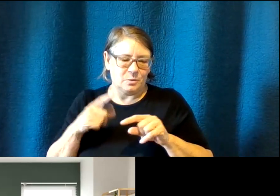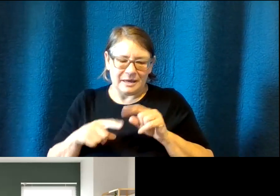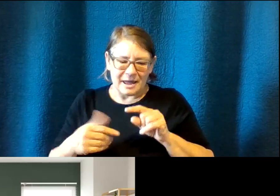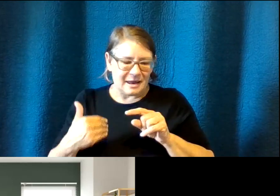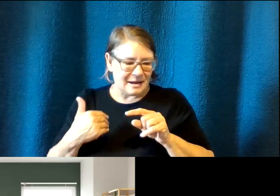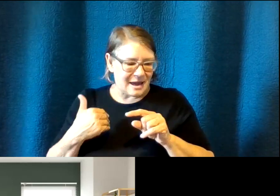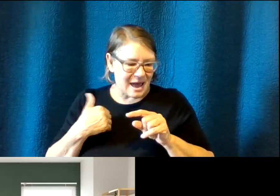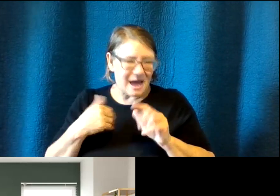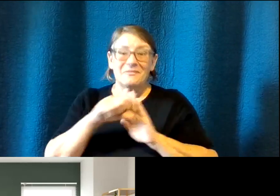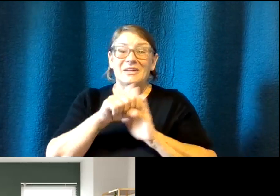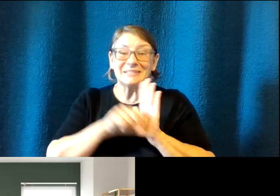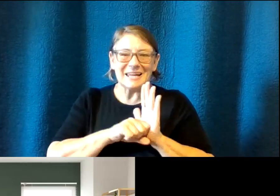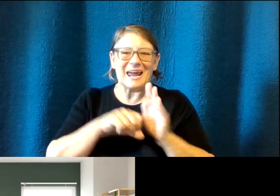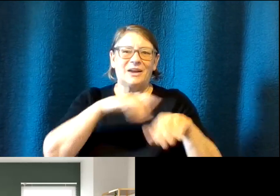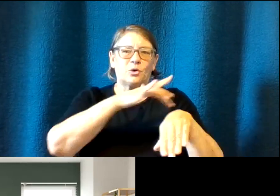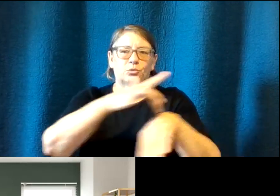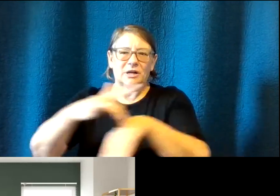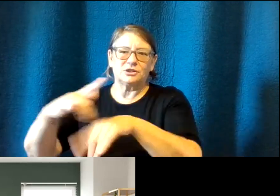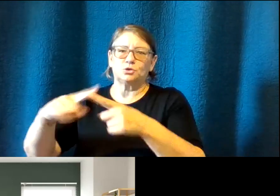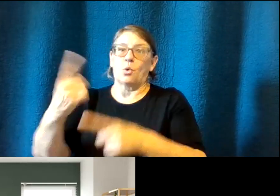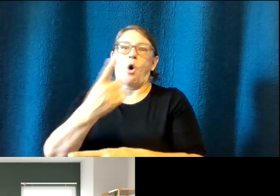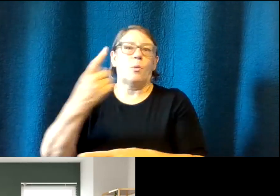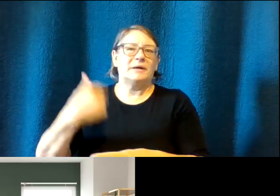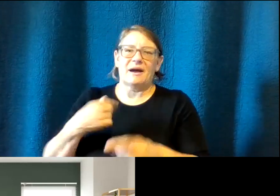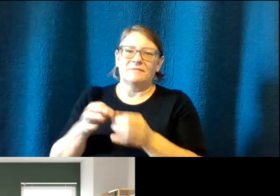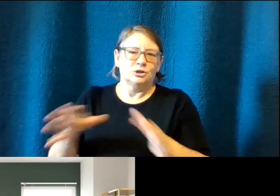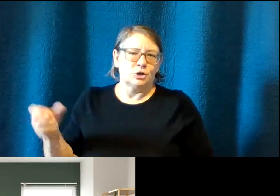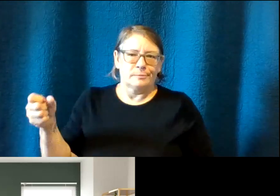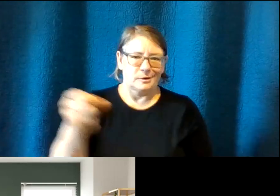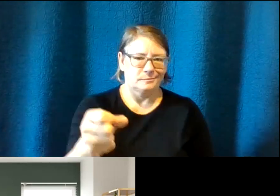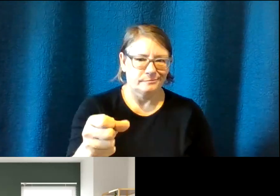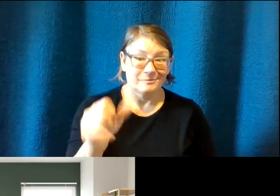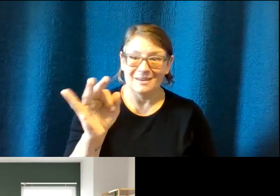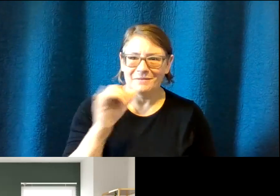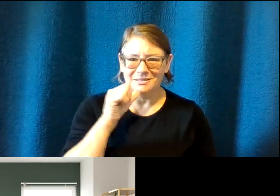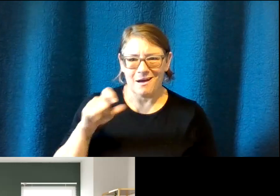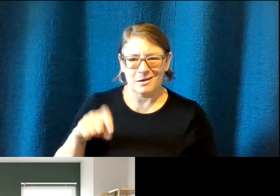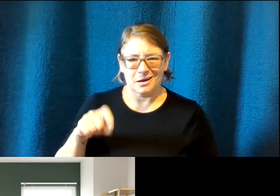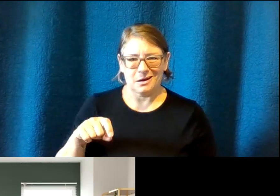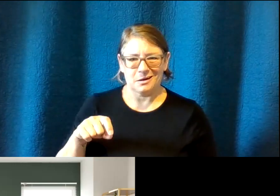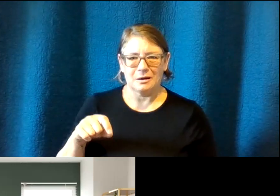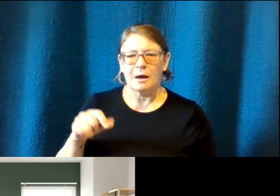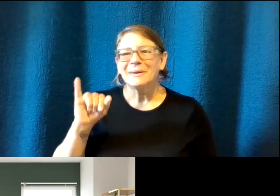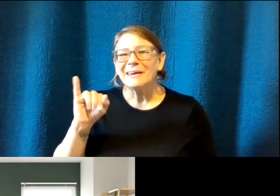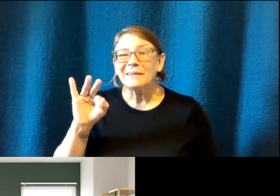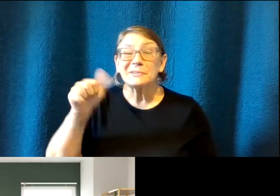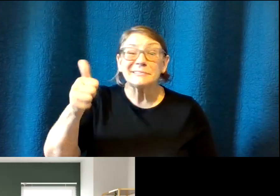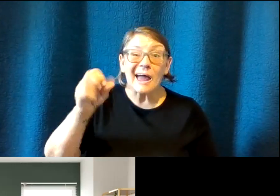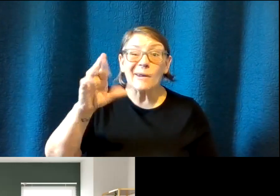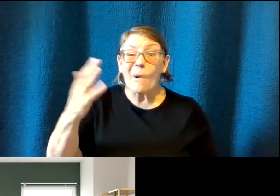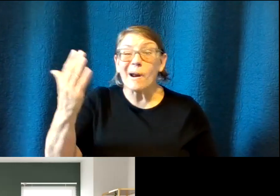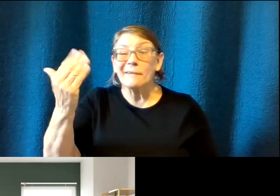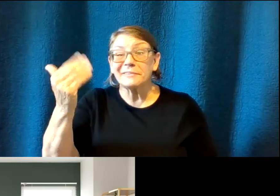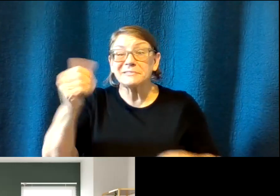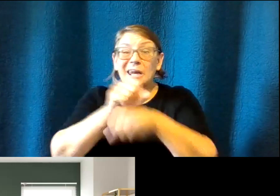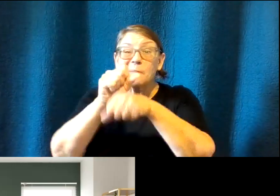have the state resources to have an interpreter if it's not needed, especially if there's 10 or 15 employers, and because it's a